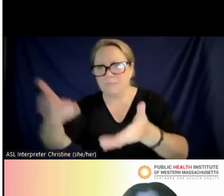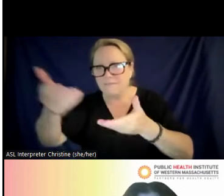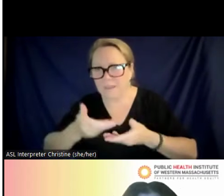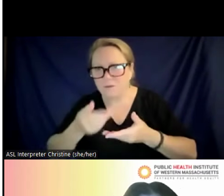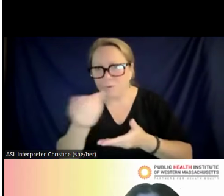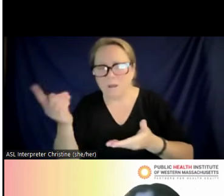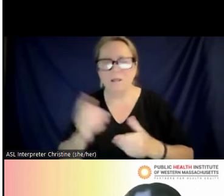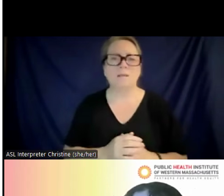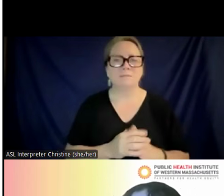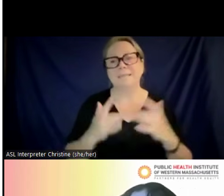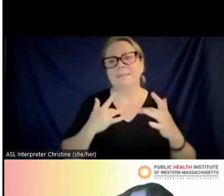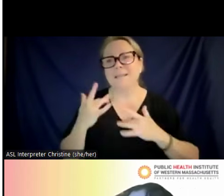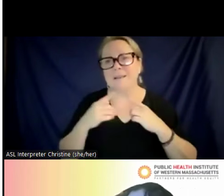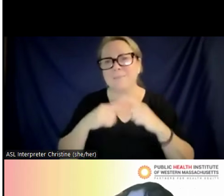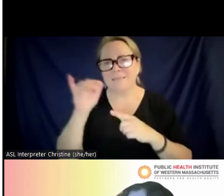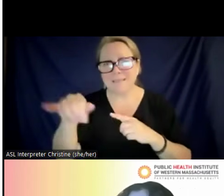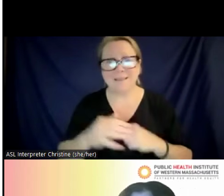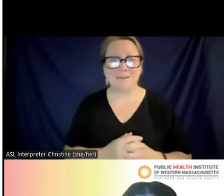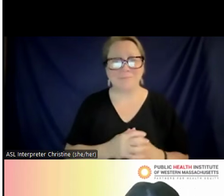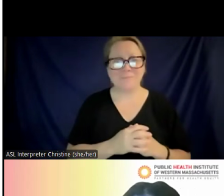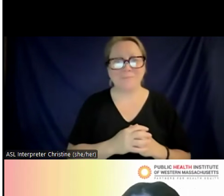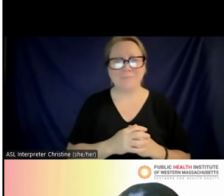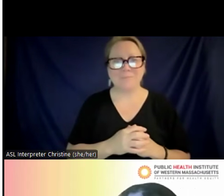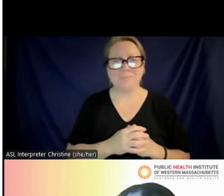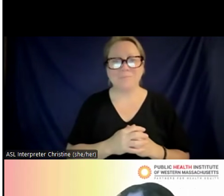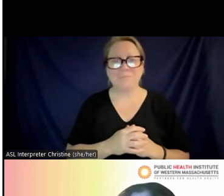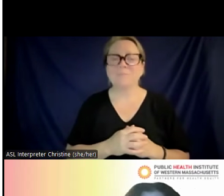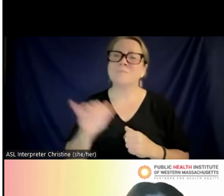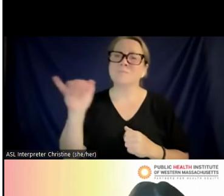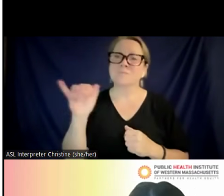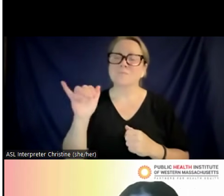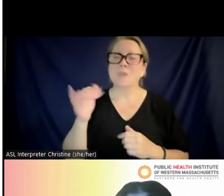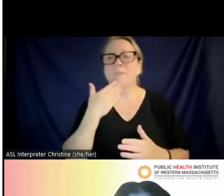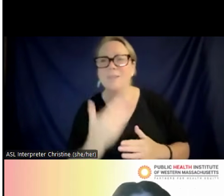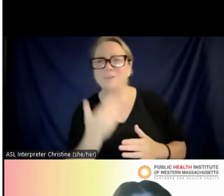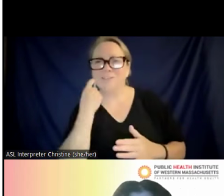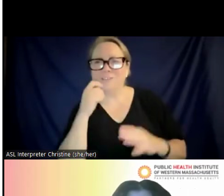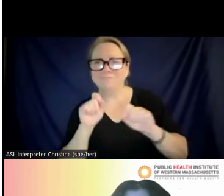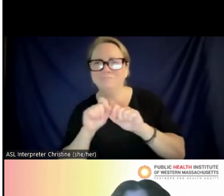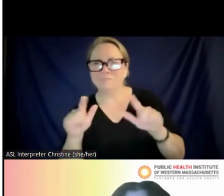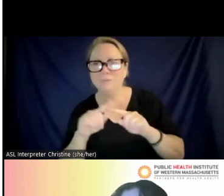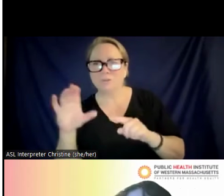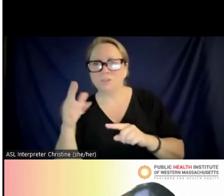So very excited for that. Also coming, oh, thank you, Isabella. She also